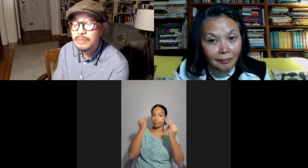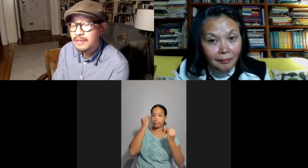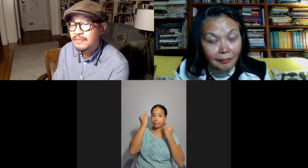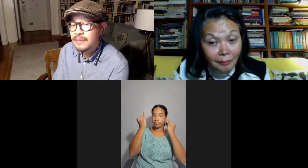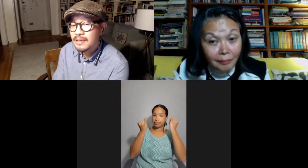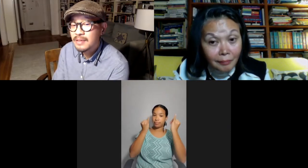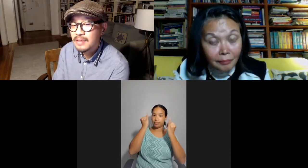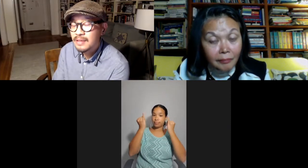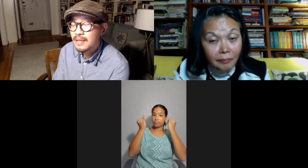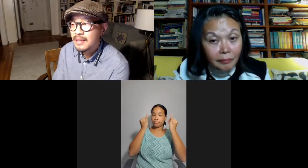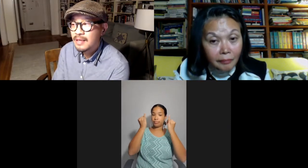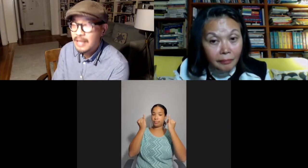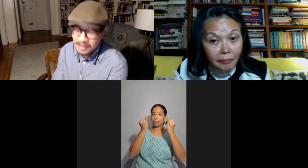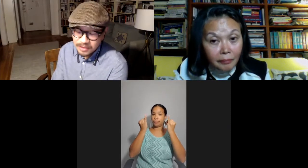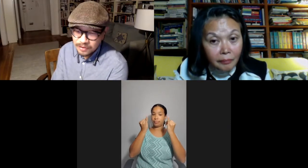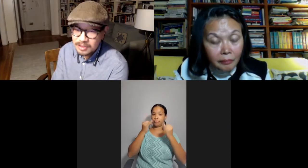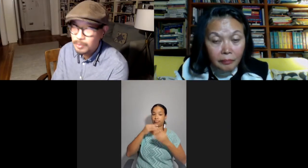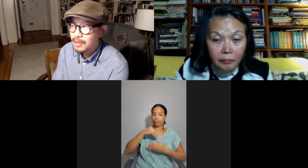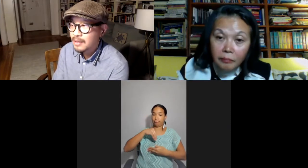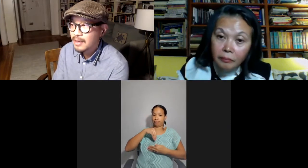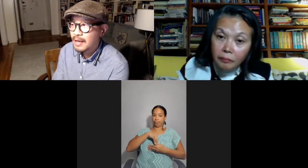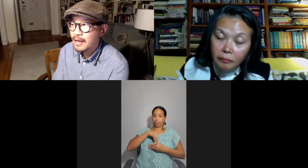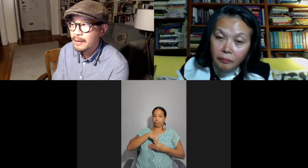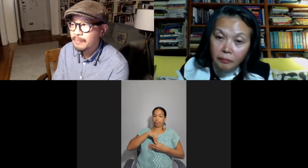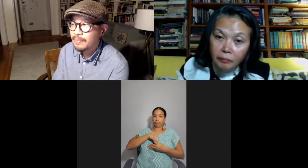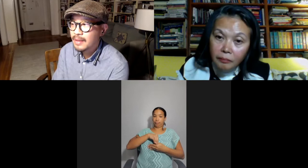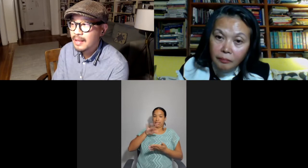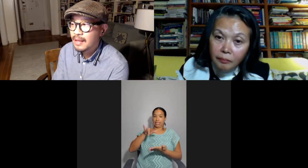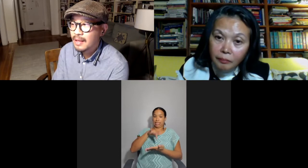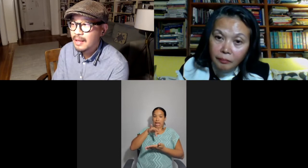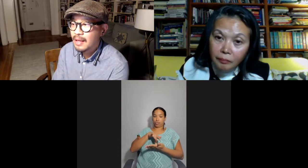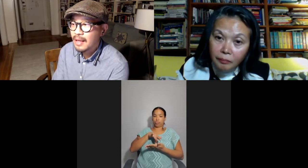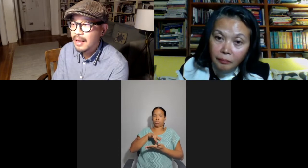central grief, at least for this book,